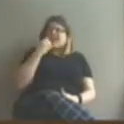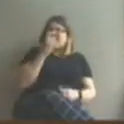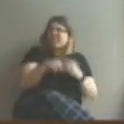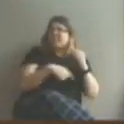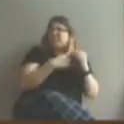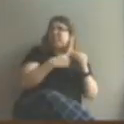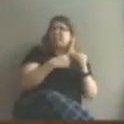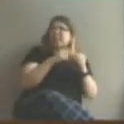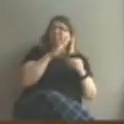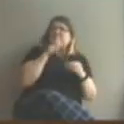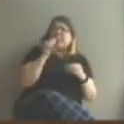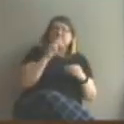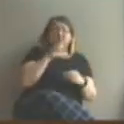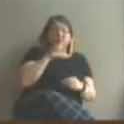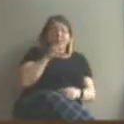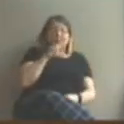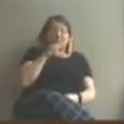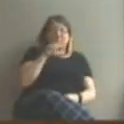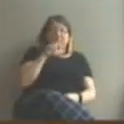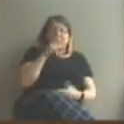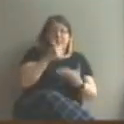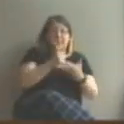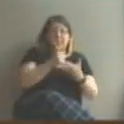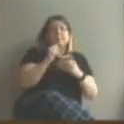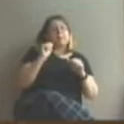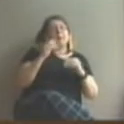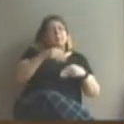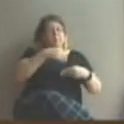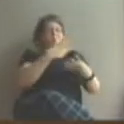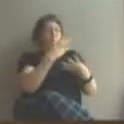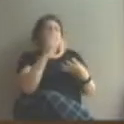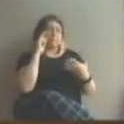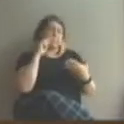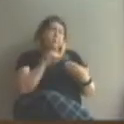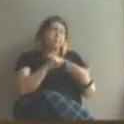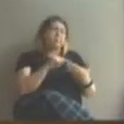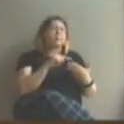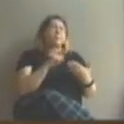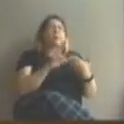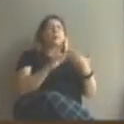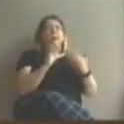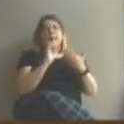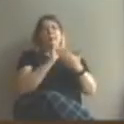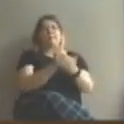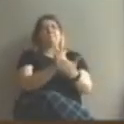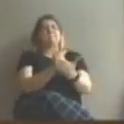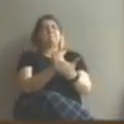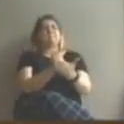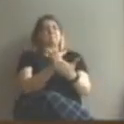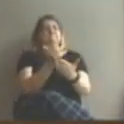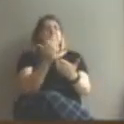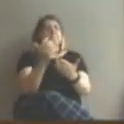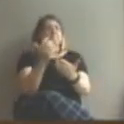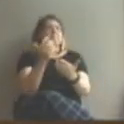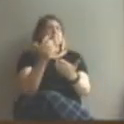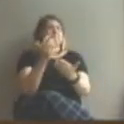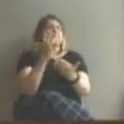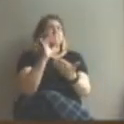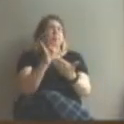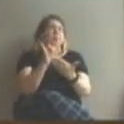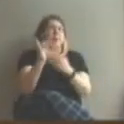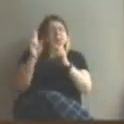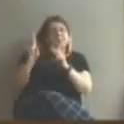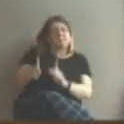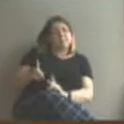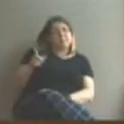issue, 313 help would be able to pull that up and reference it and help out that